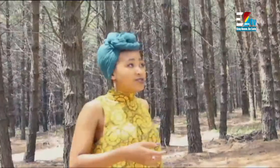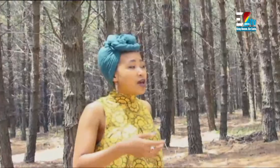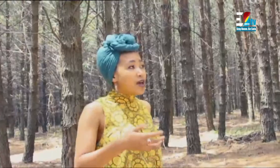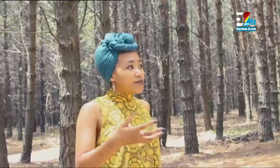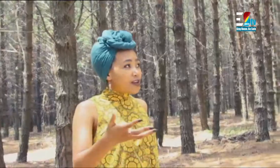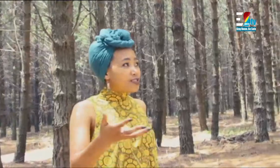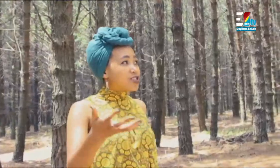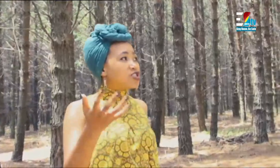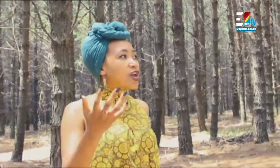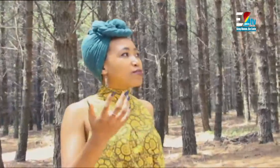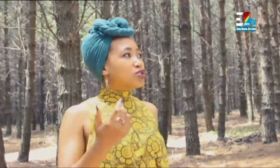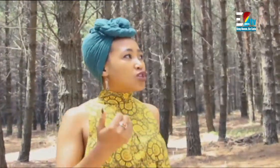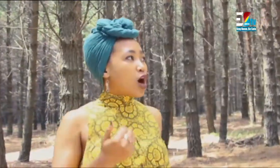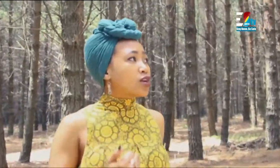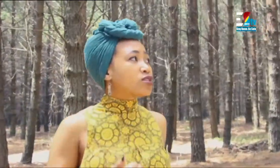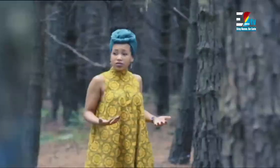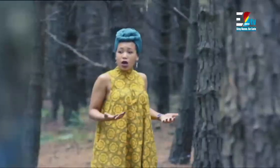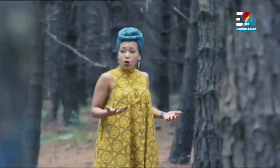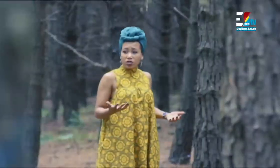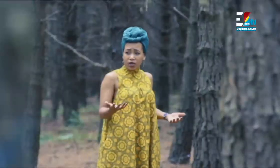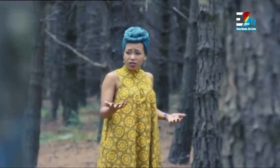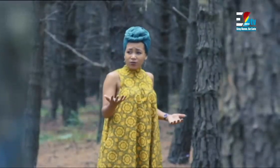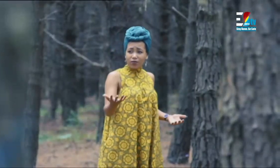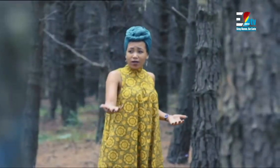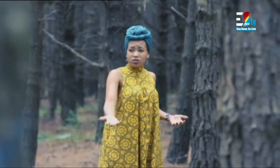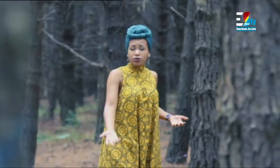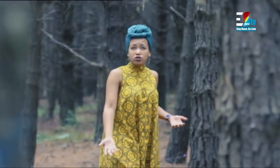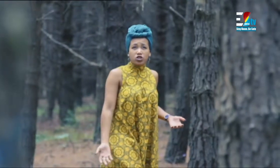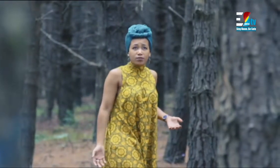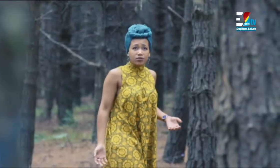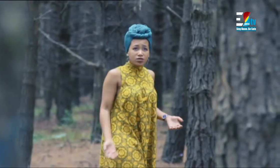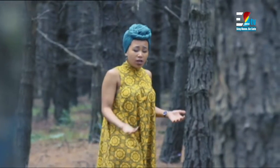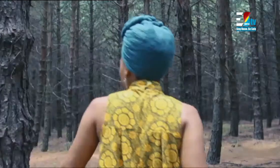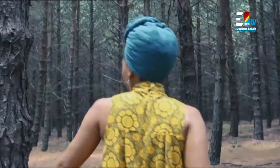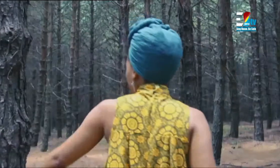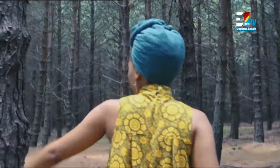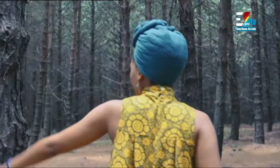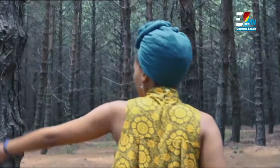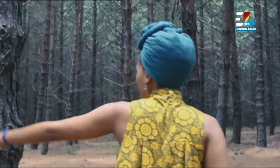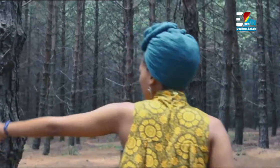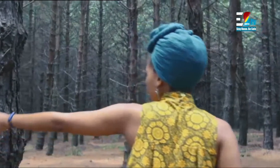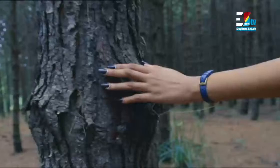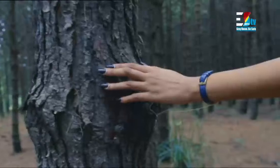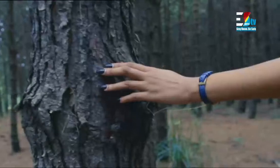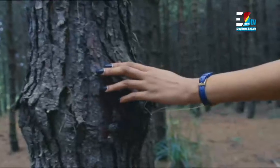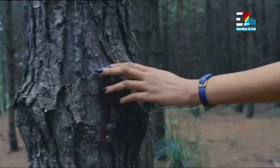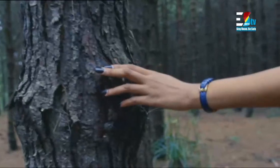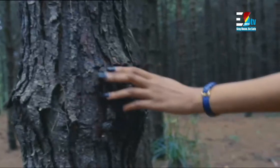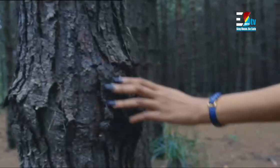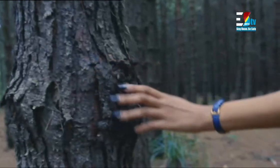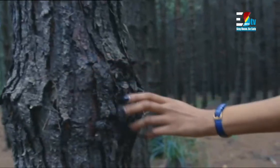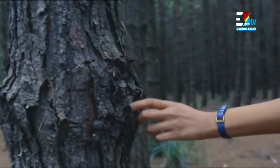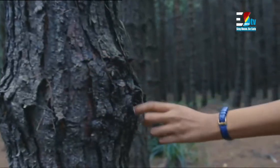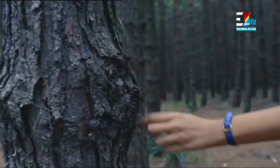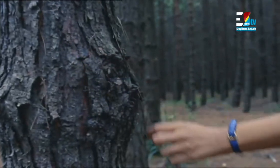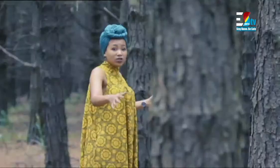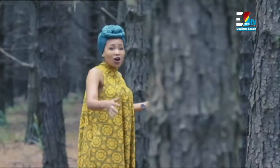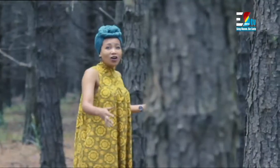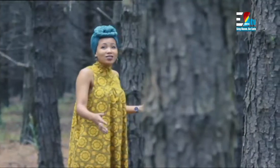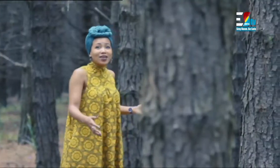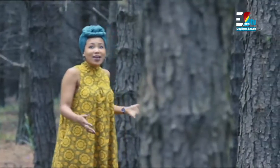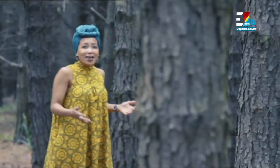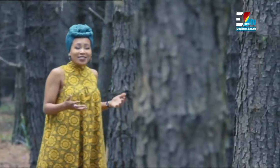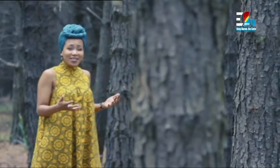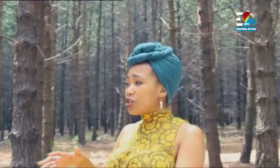blood vessels, veins and chambers. The heart was made up of multiple chambers, chambers containing man's hidden thoughts and intentions,